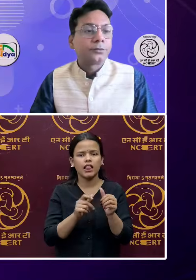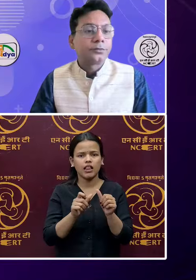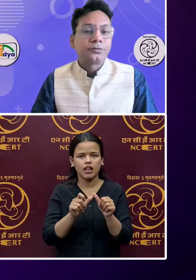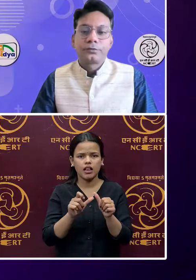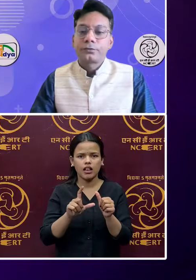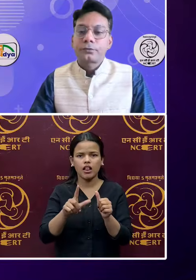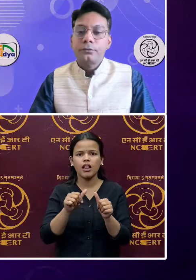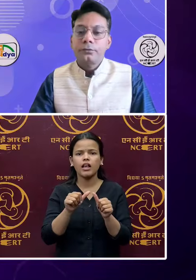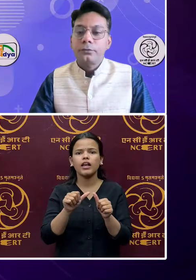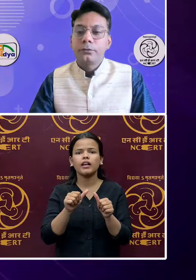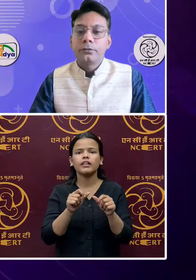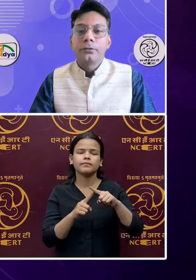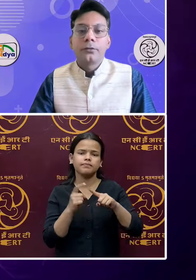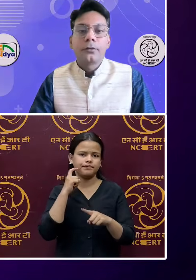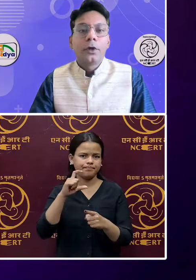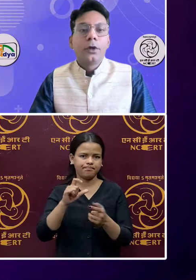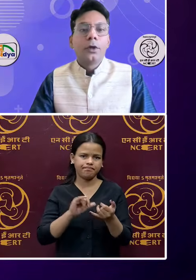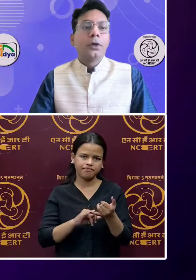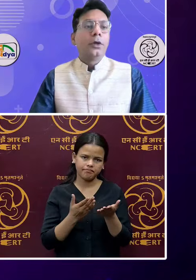later.